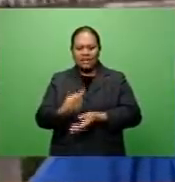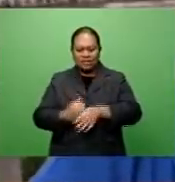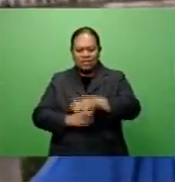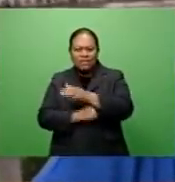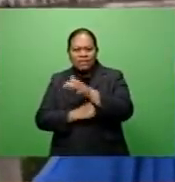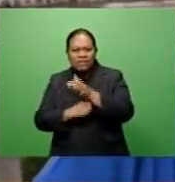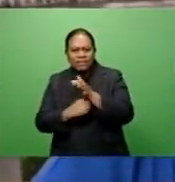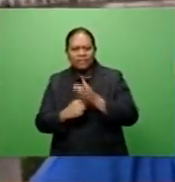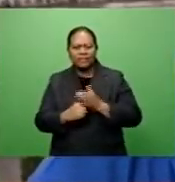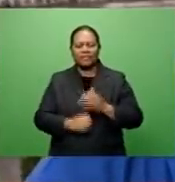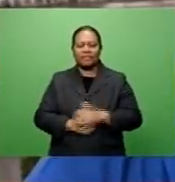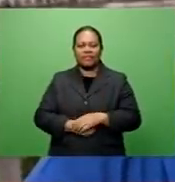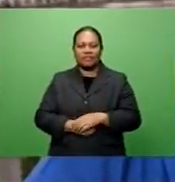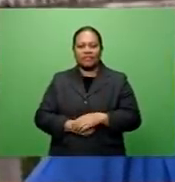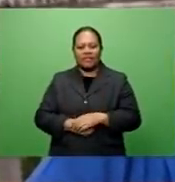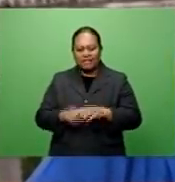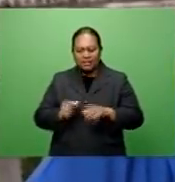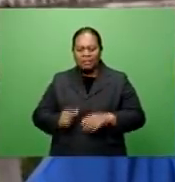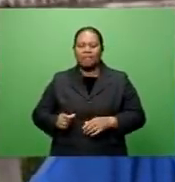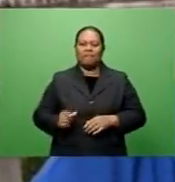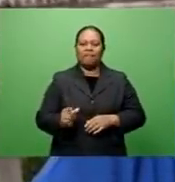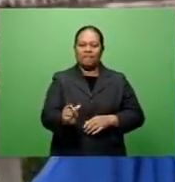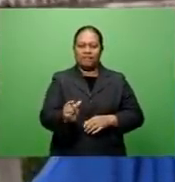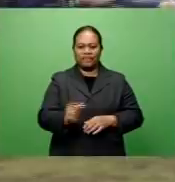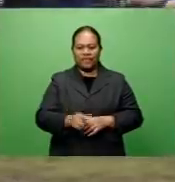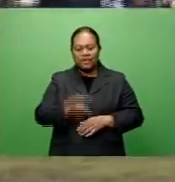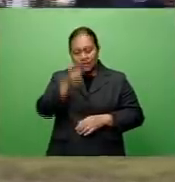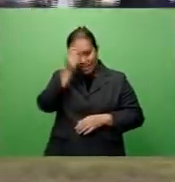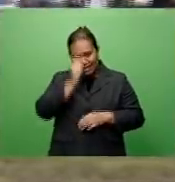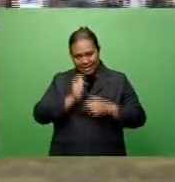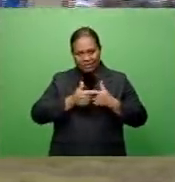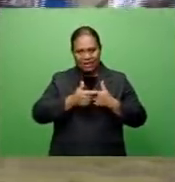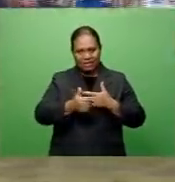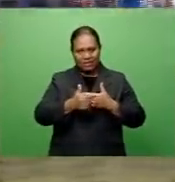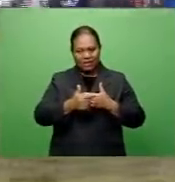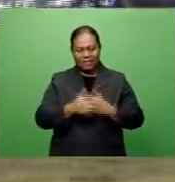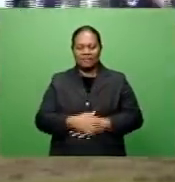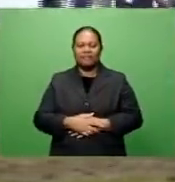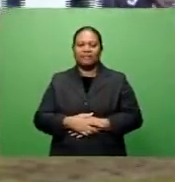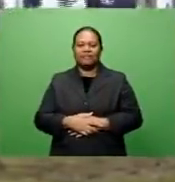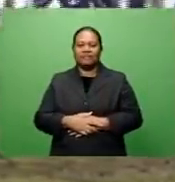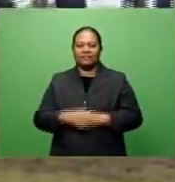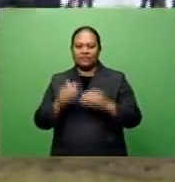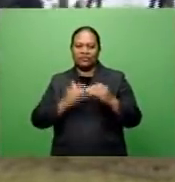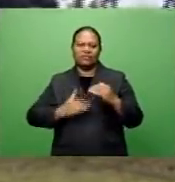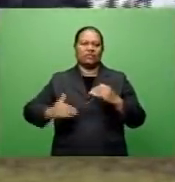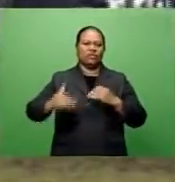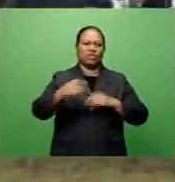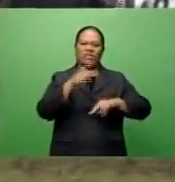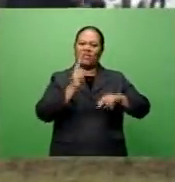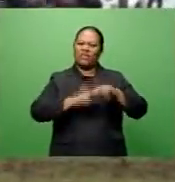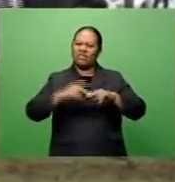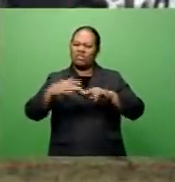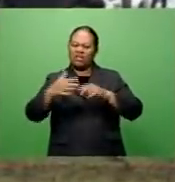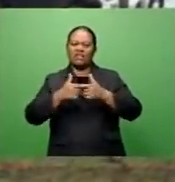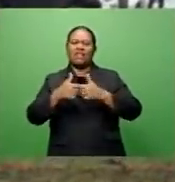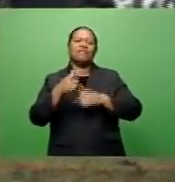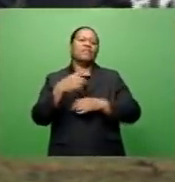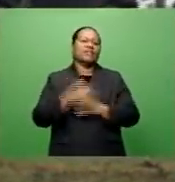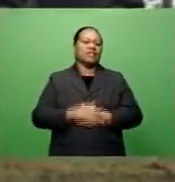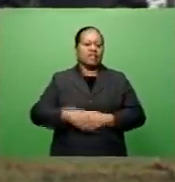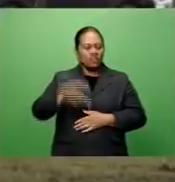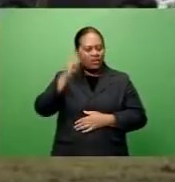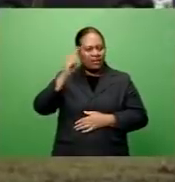another pathway from club level to a franchise level, then you go up to national levels.